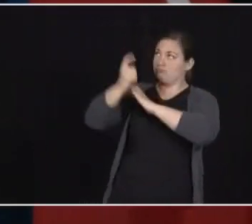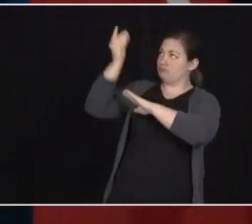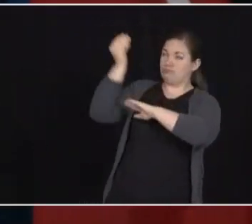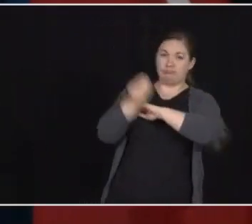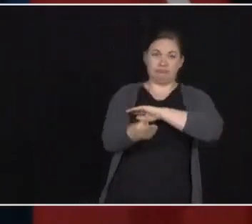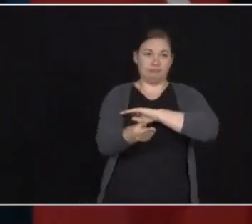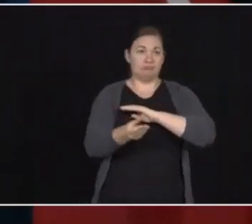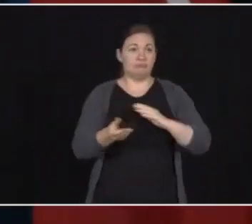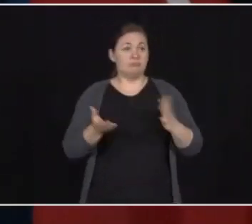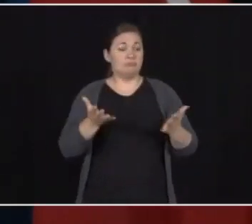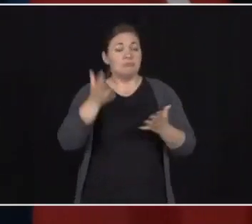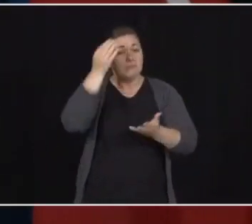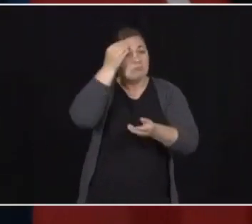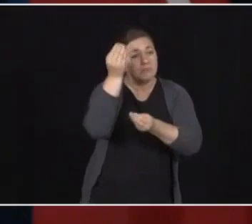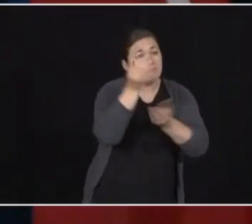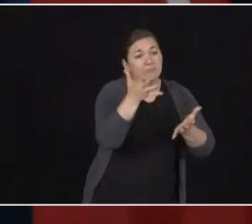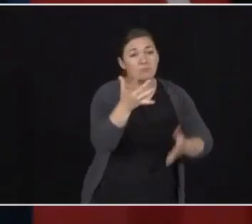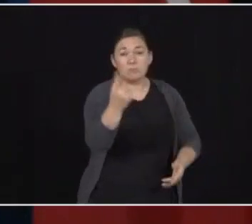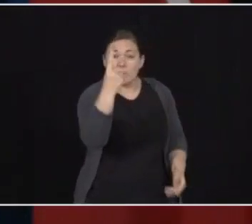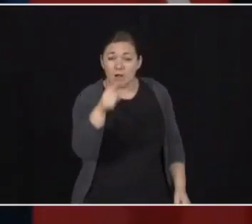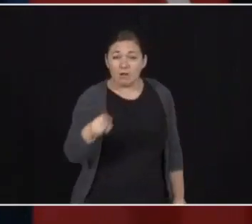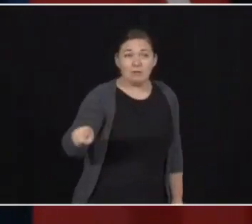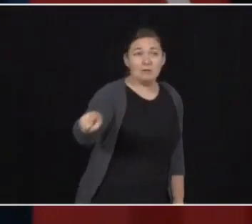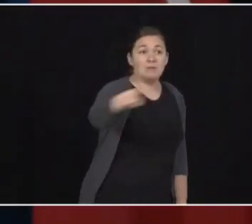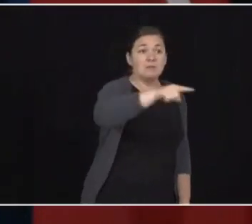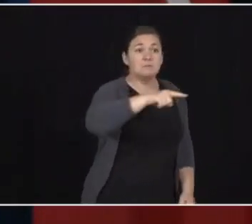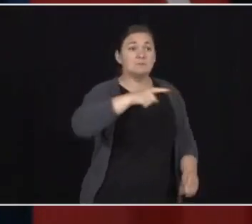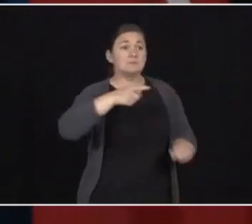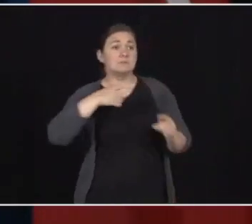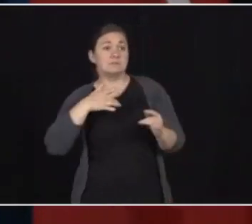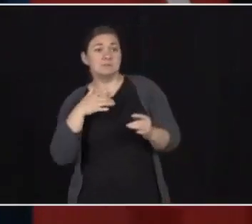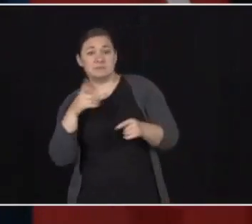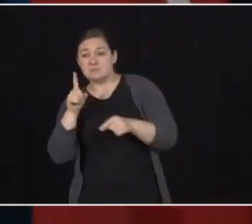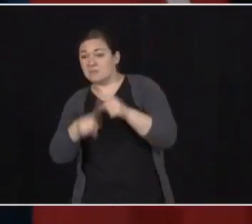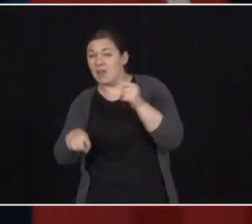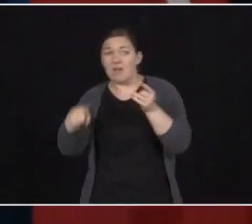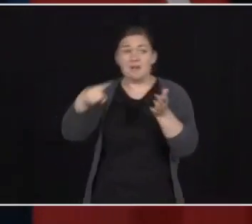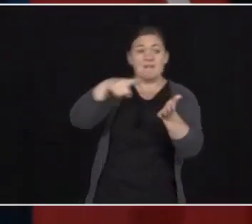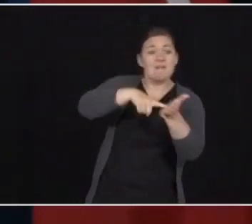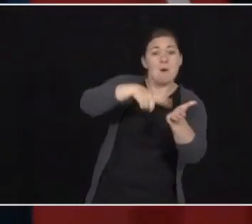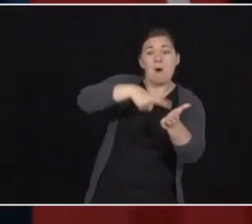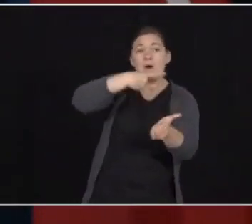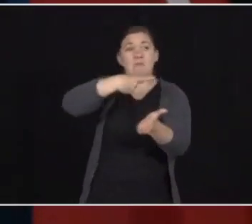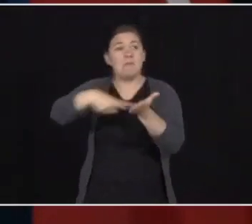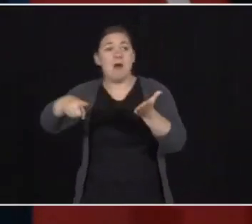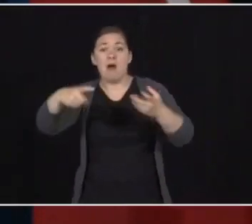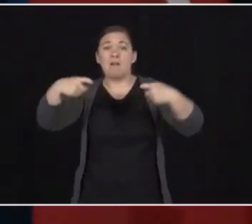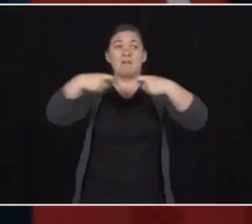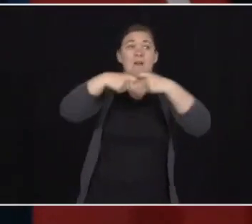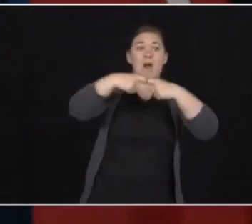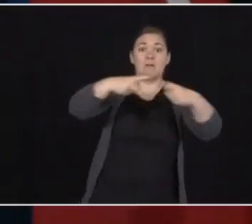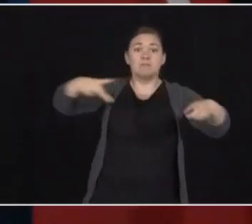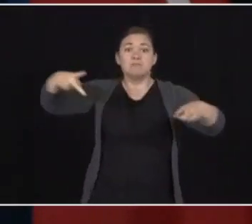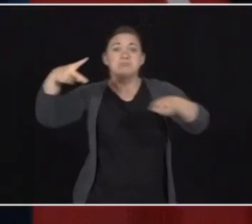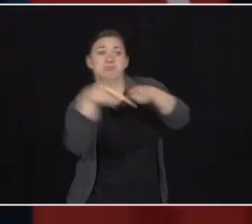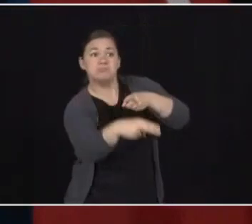and I repeat, no one, will have their power cut off because they can't afford to pay their hydro bill right